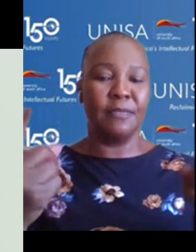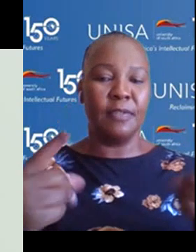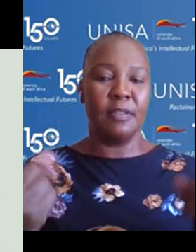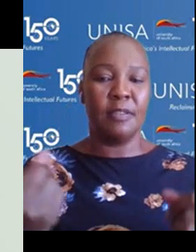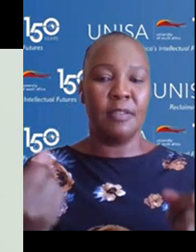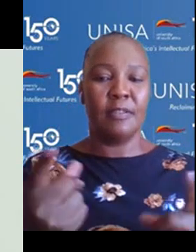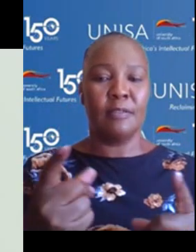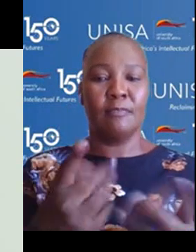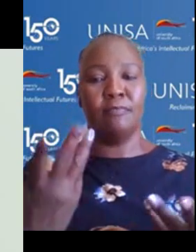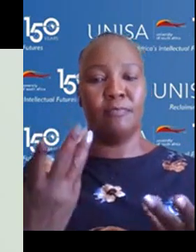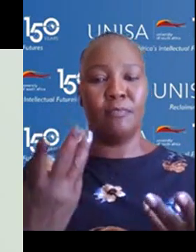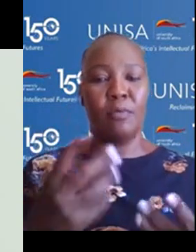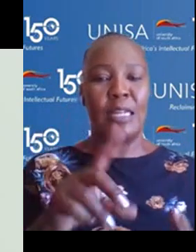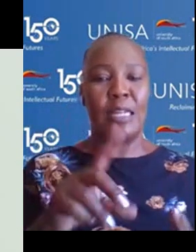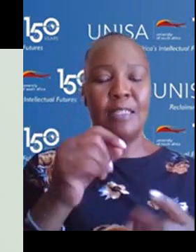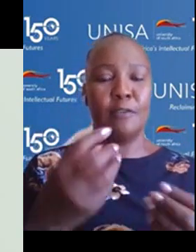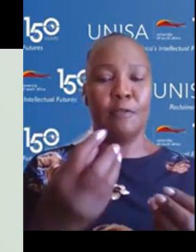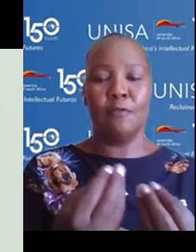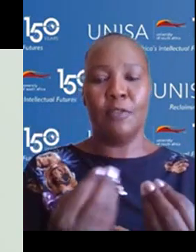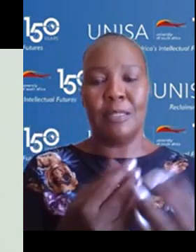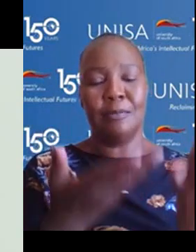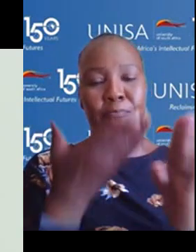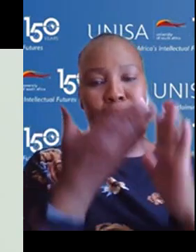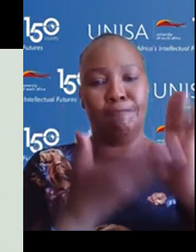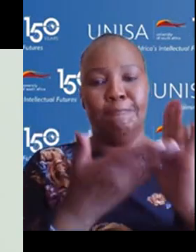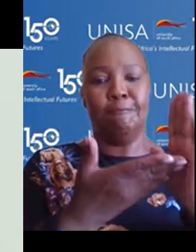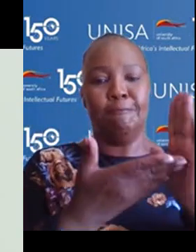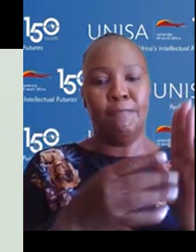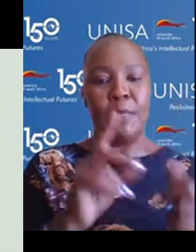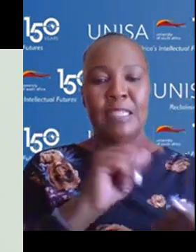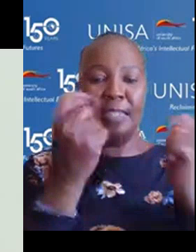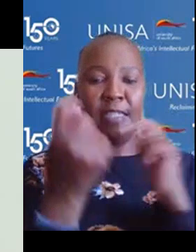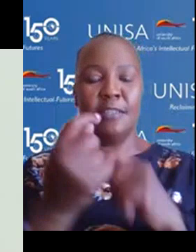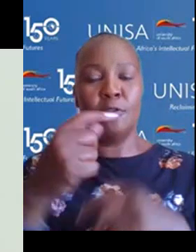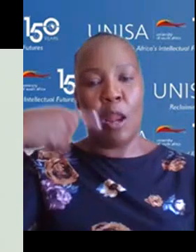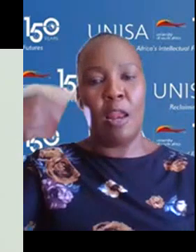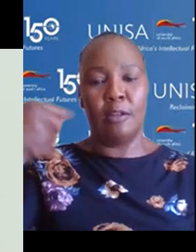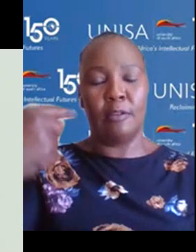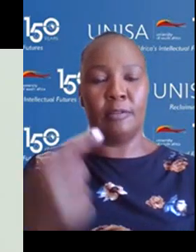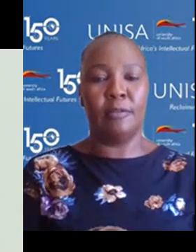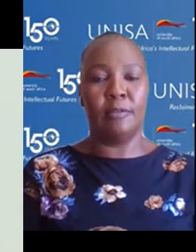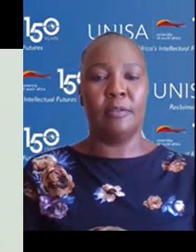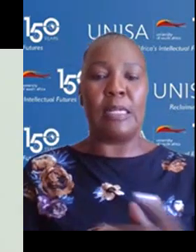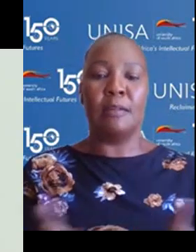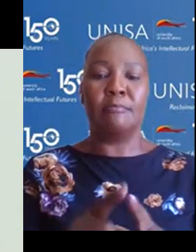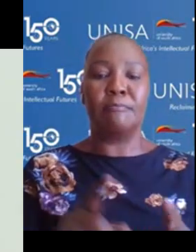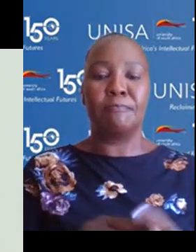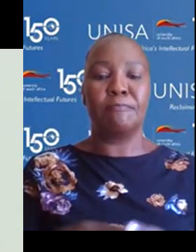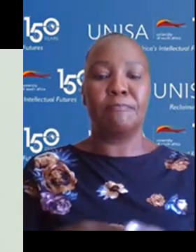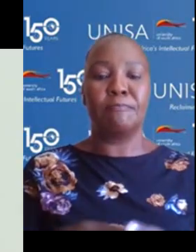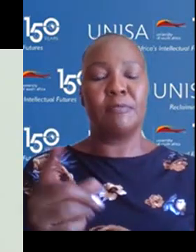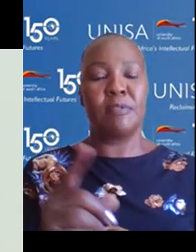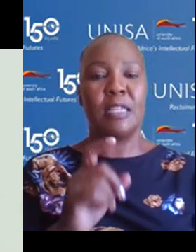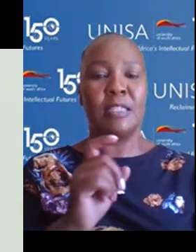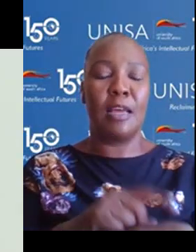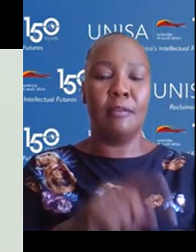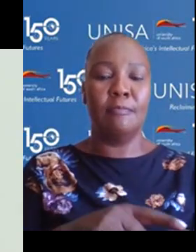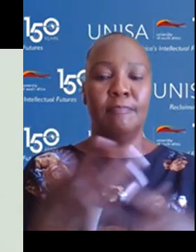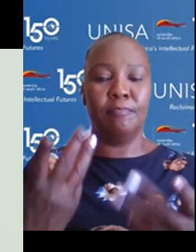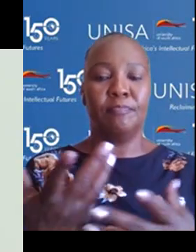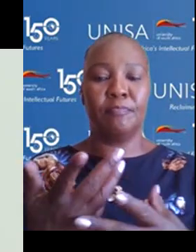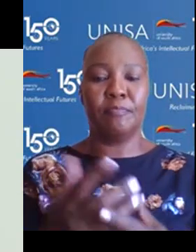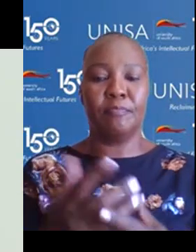quite a few that you can select from. And then also change your language. So if you're in a different time zone, all of that, you can